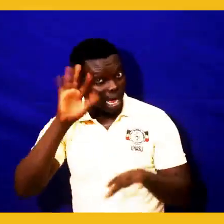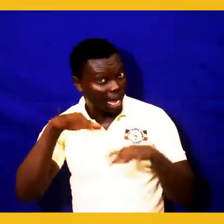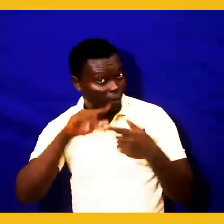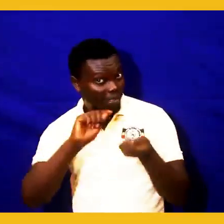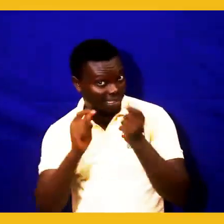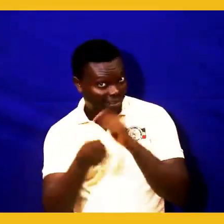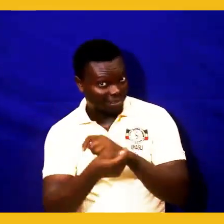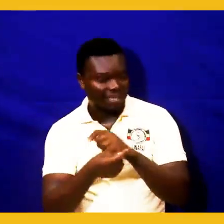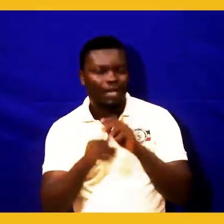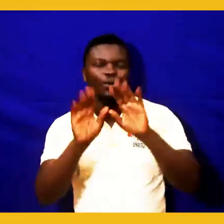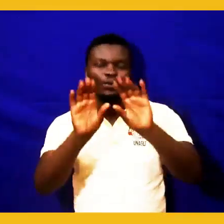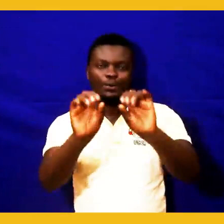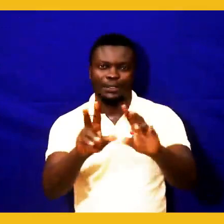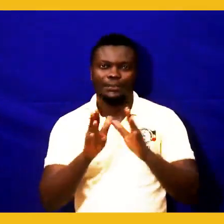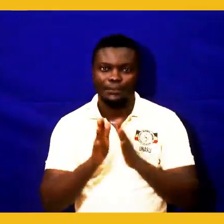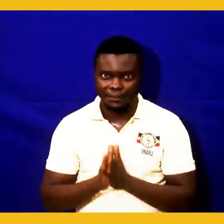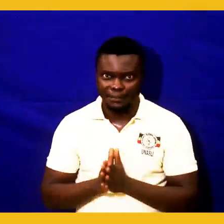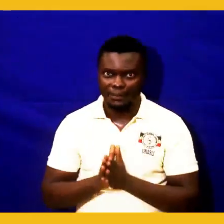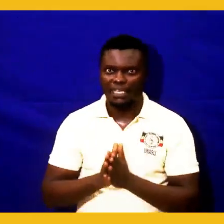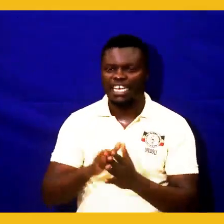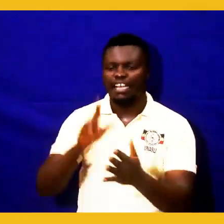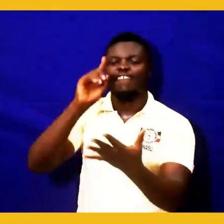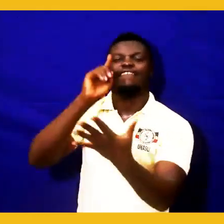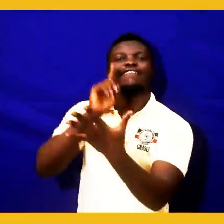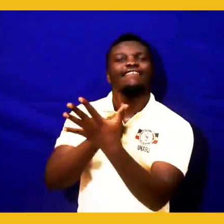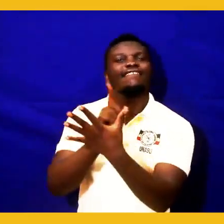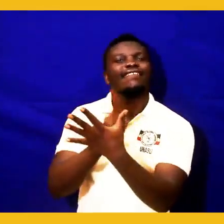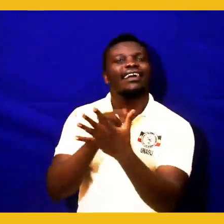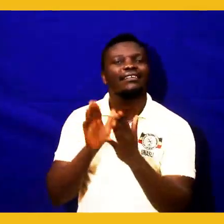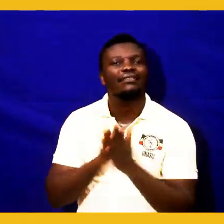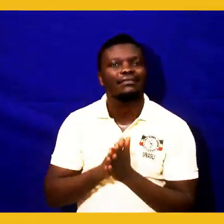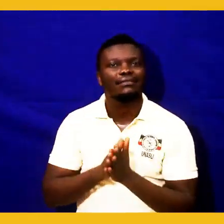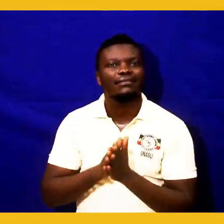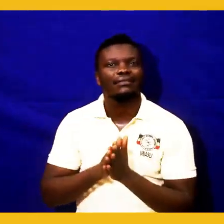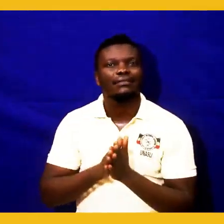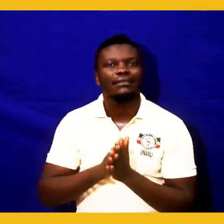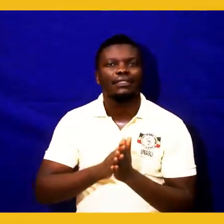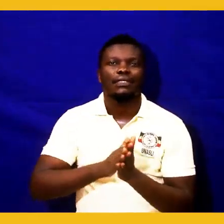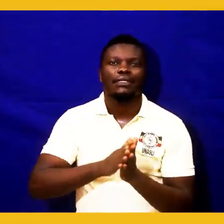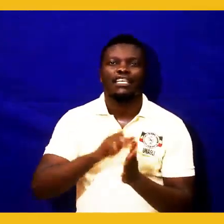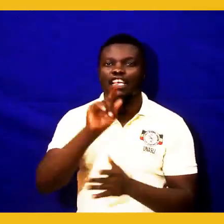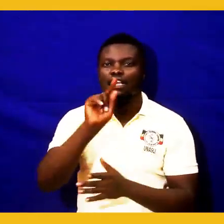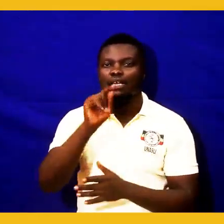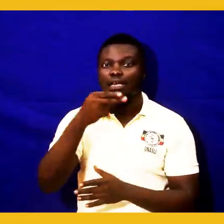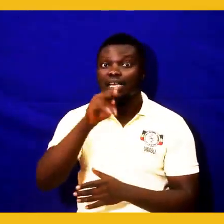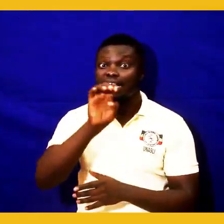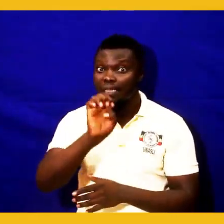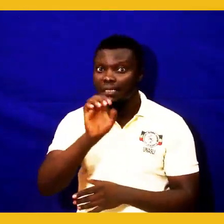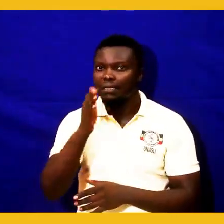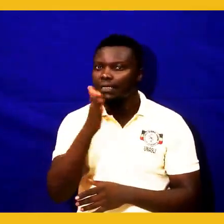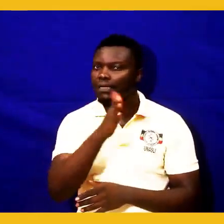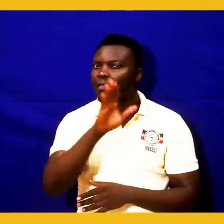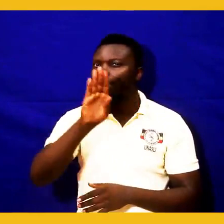Number 5. The bell is ringing.